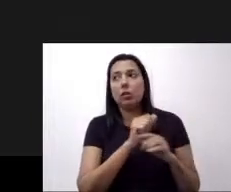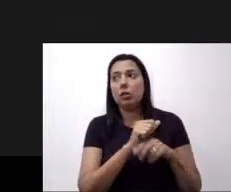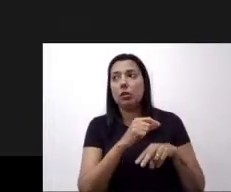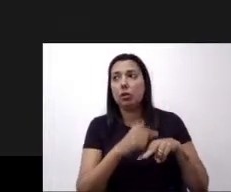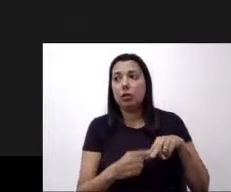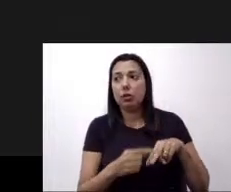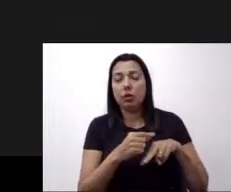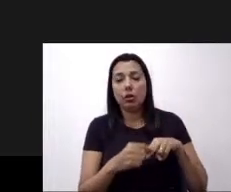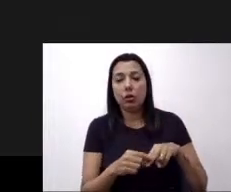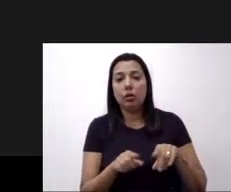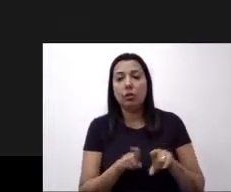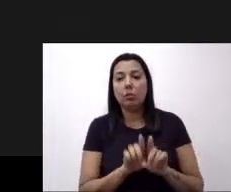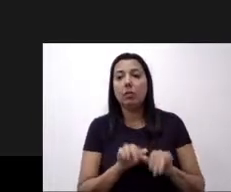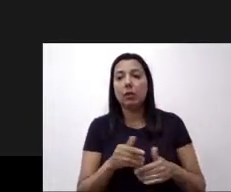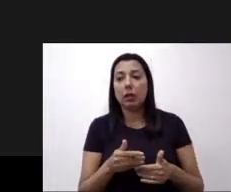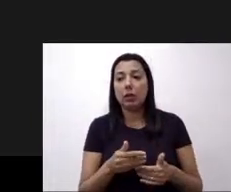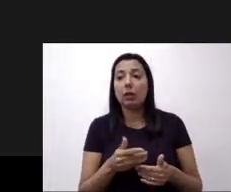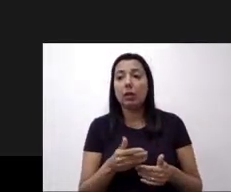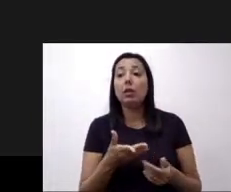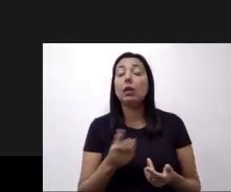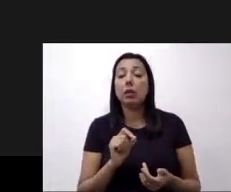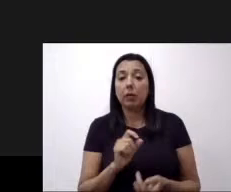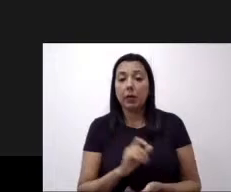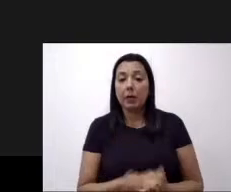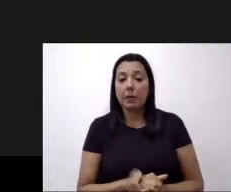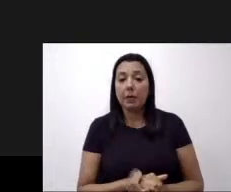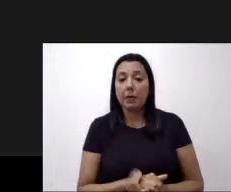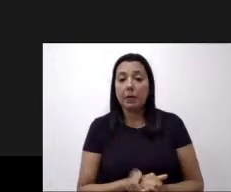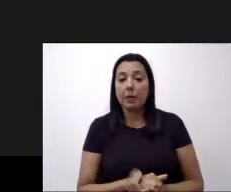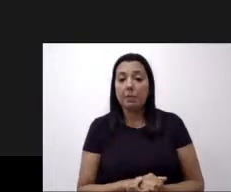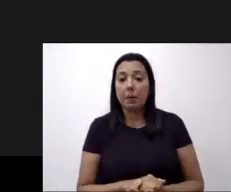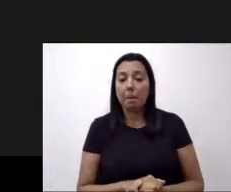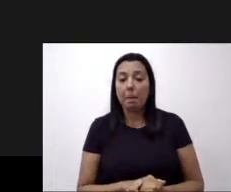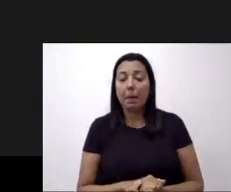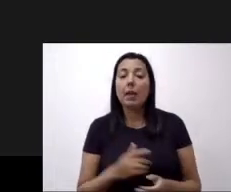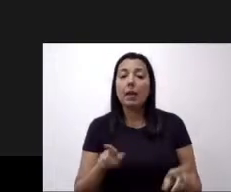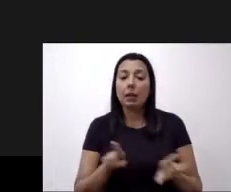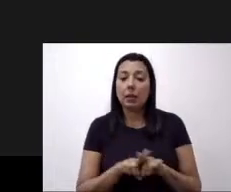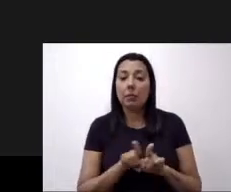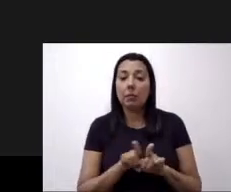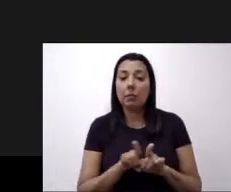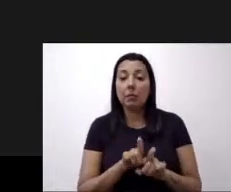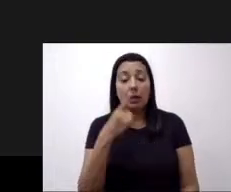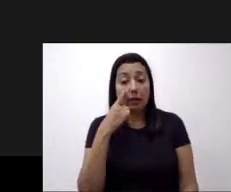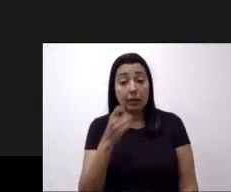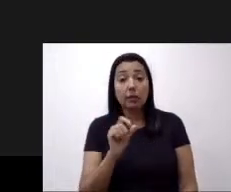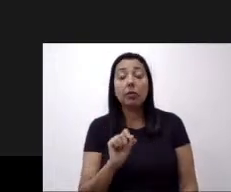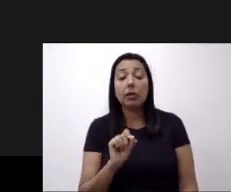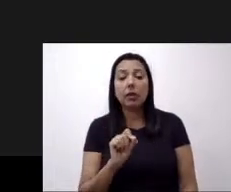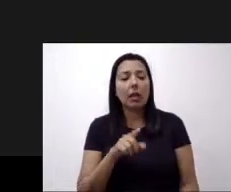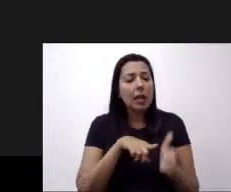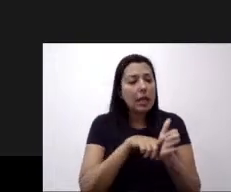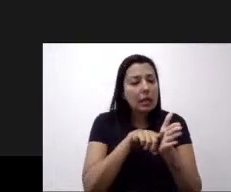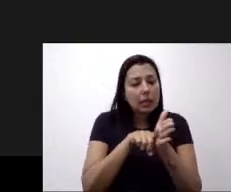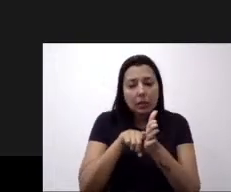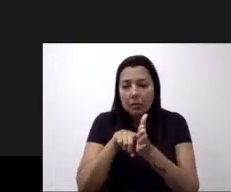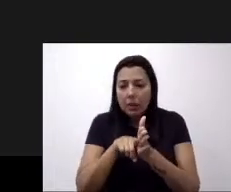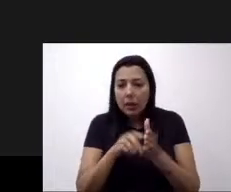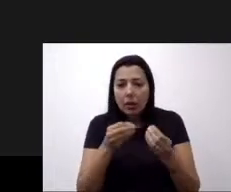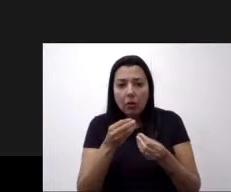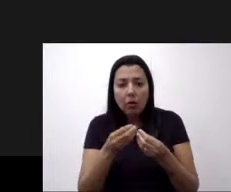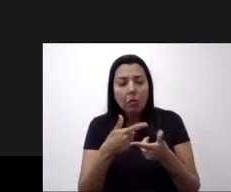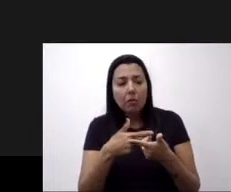And it's also interesting to examine how a gender lens can contribute to a